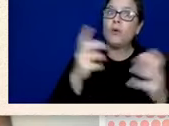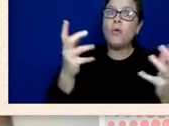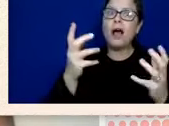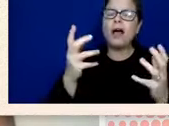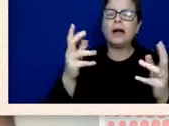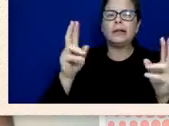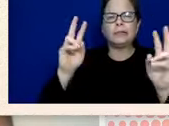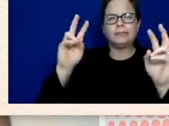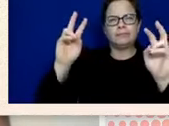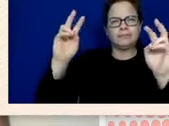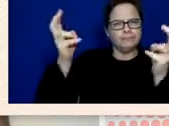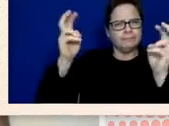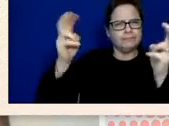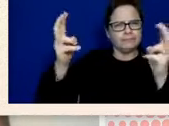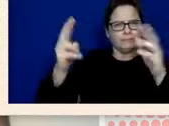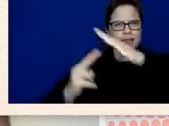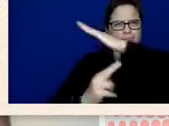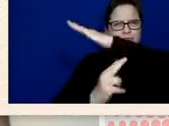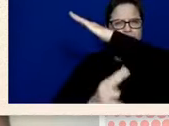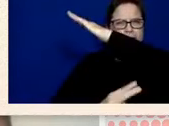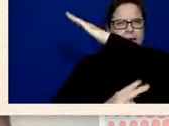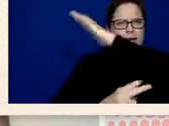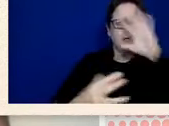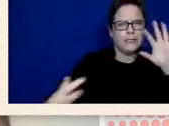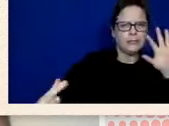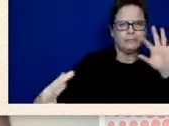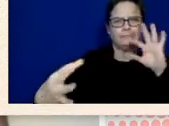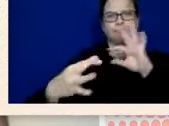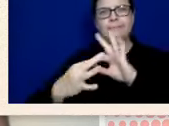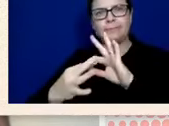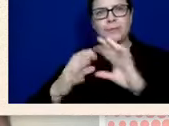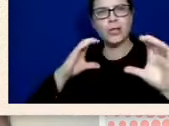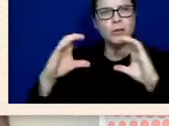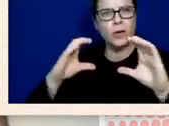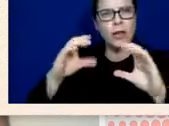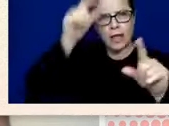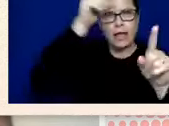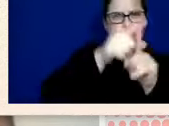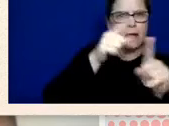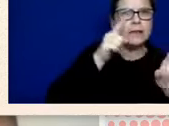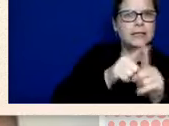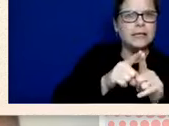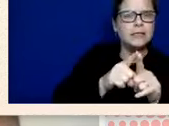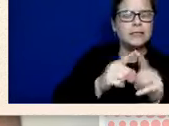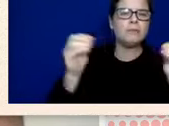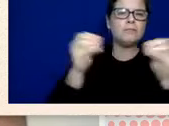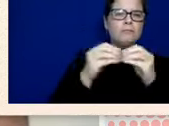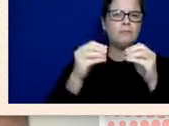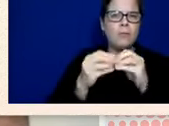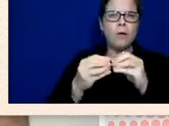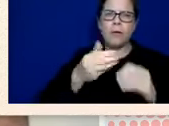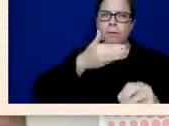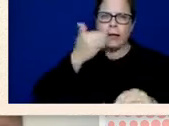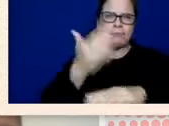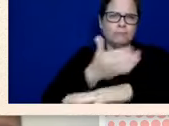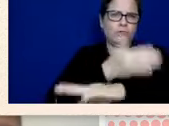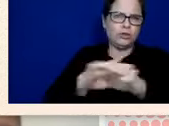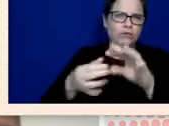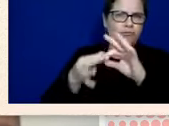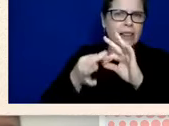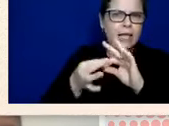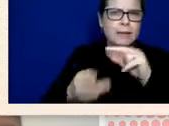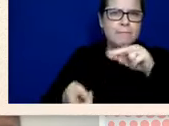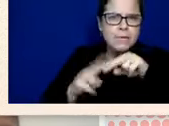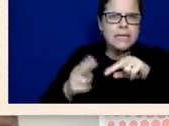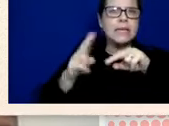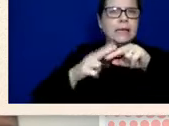bridge of like communicating with your siblings and build upon that relationship that we have, I think what